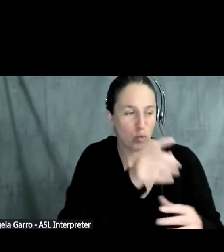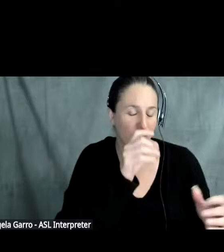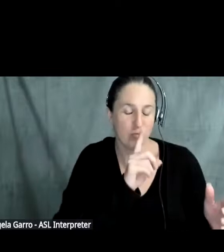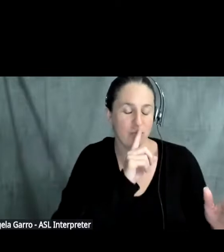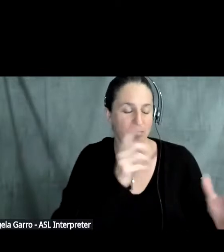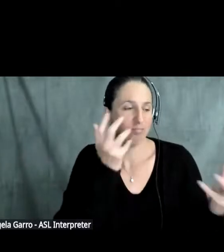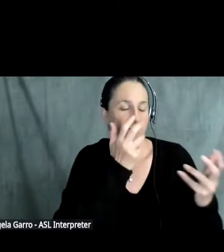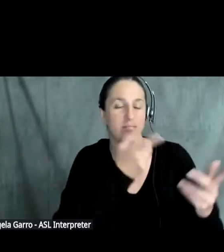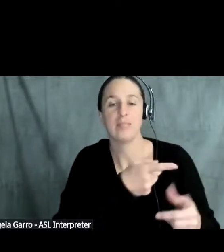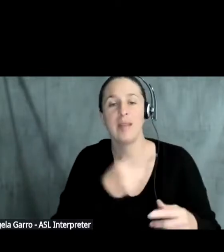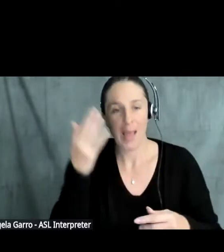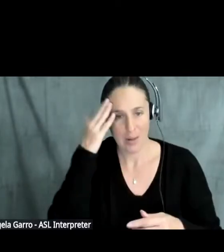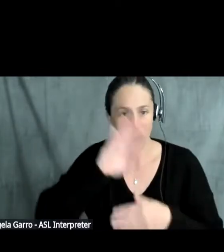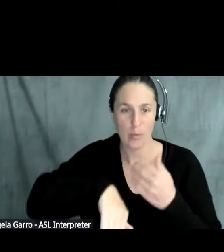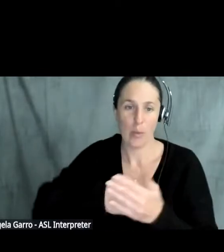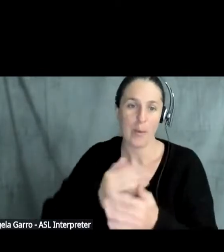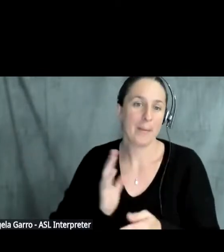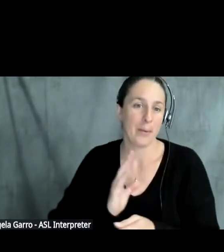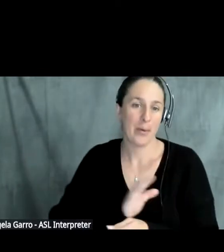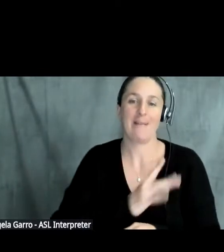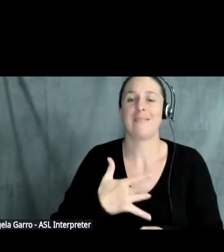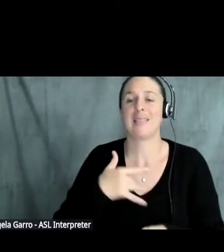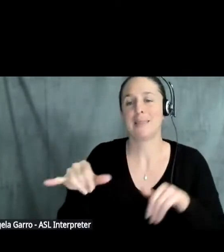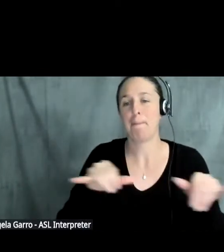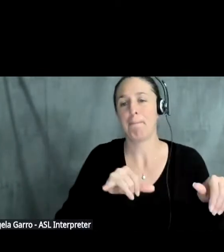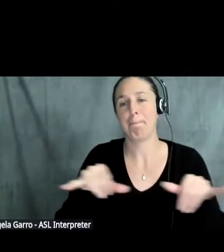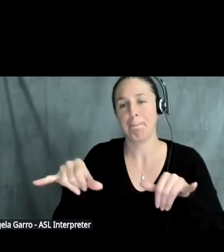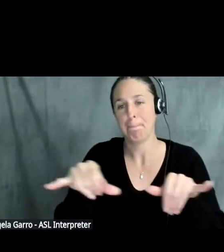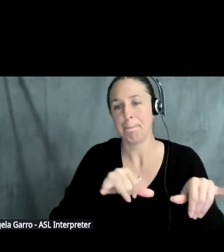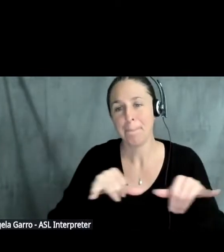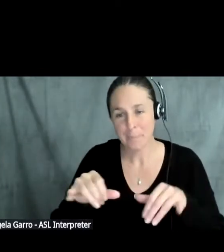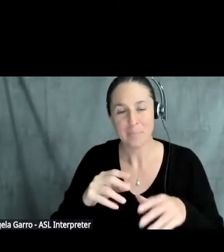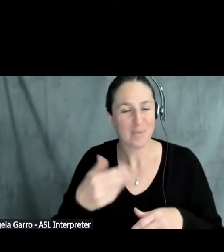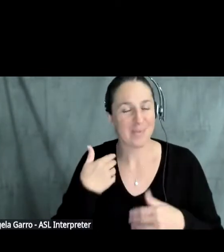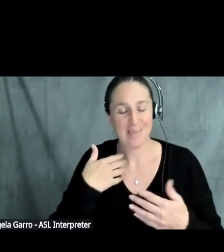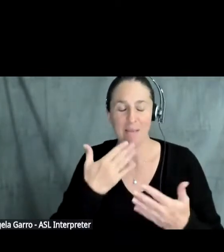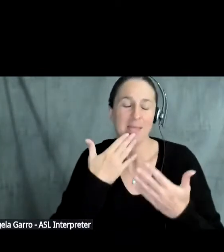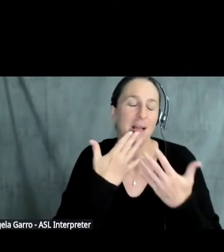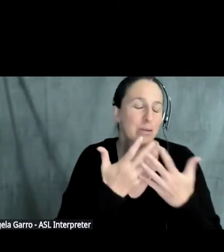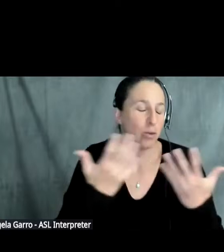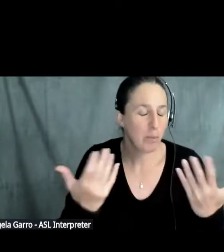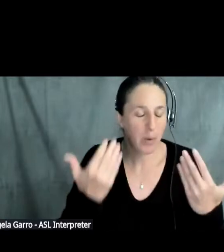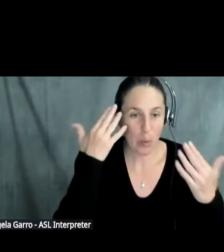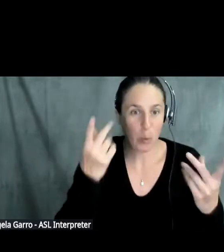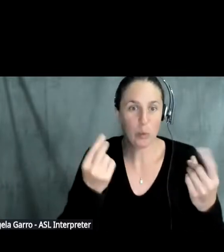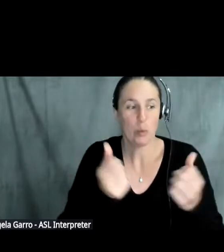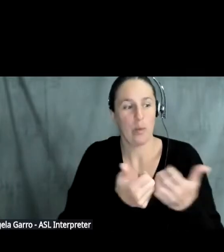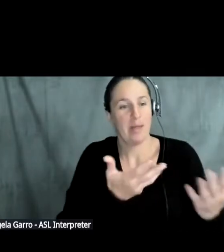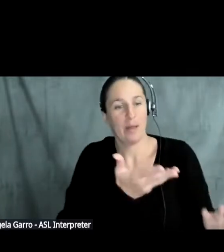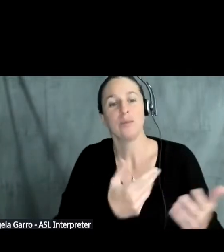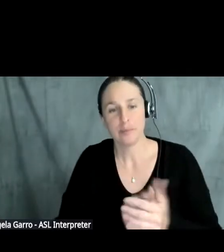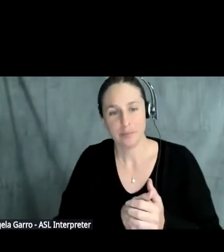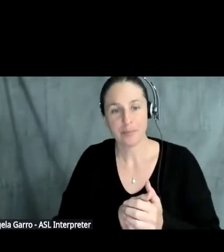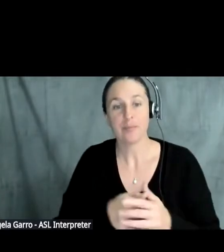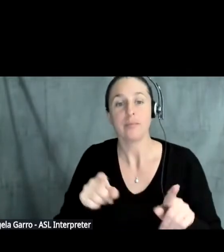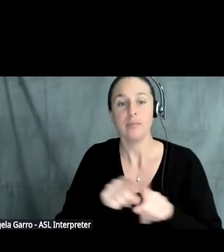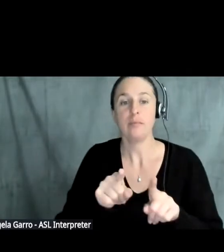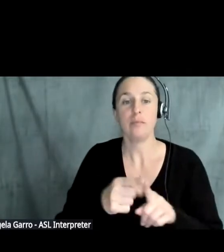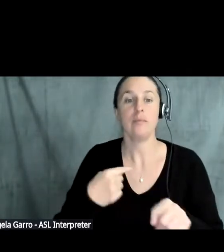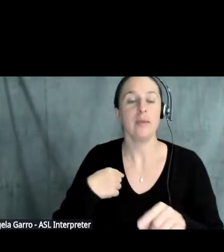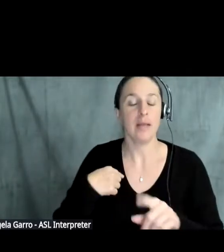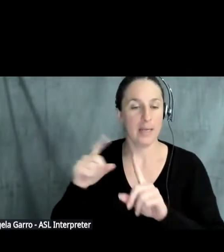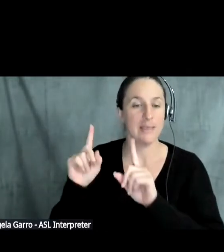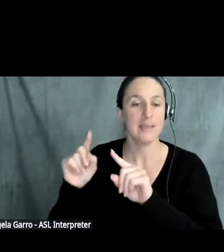whole board feels the same way. So thank you so much. I don't know what I'd do without yours. I also want to, I attended this week,